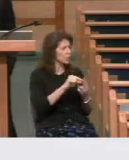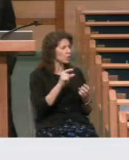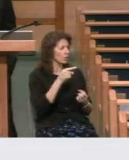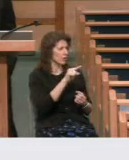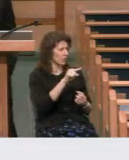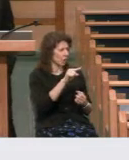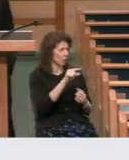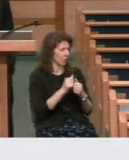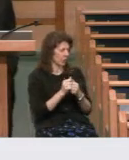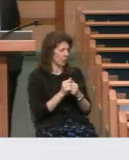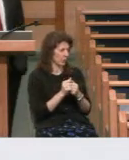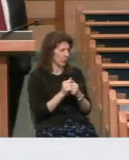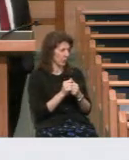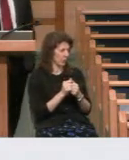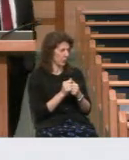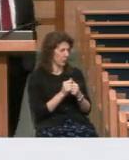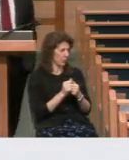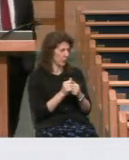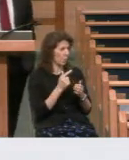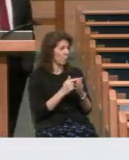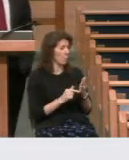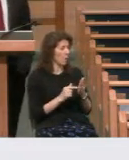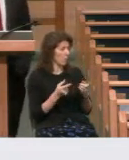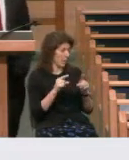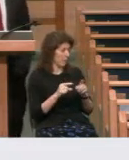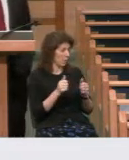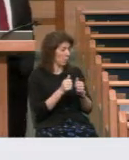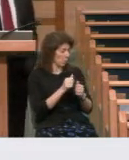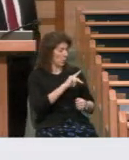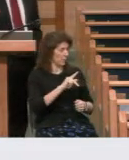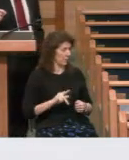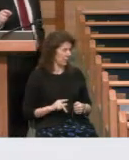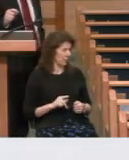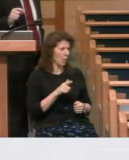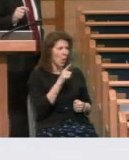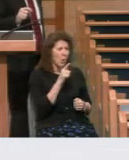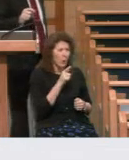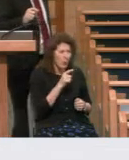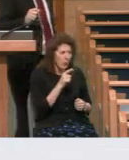about what's going to happen with the king and who was supposed to be their king.